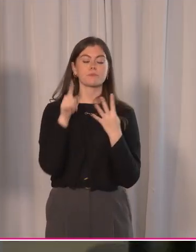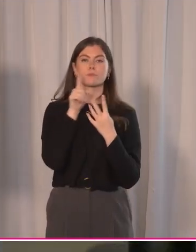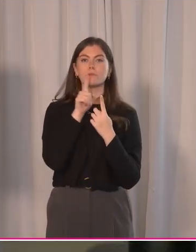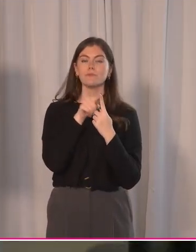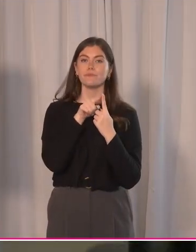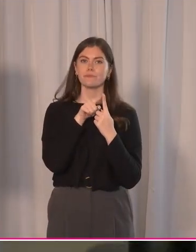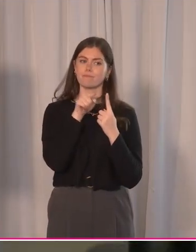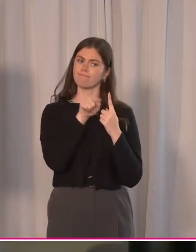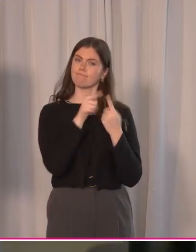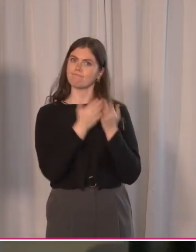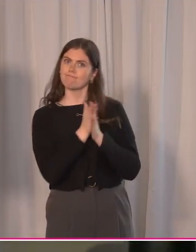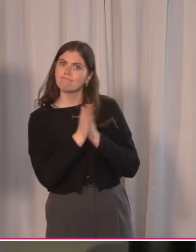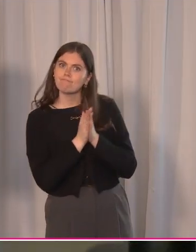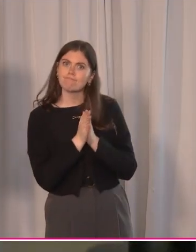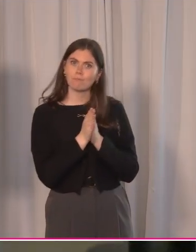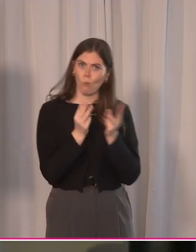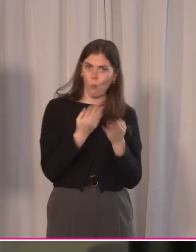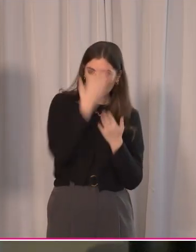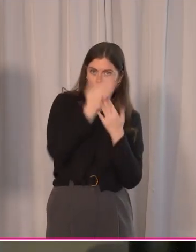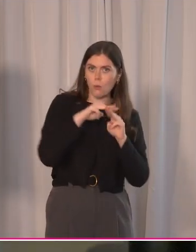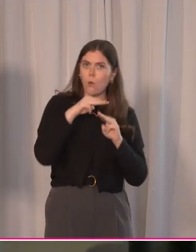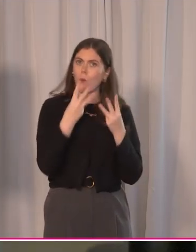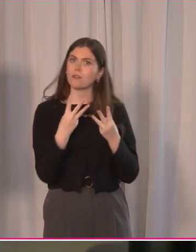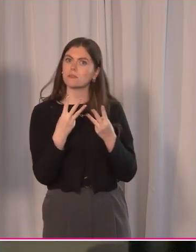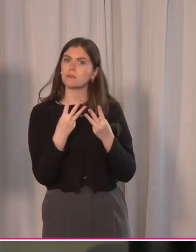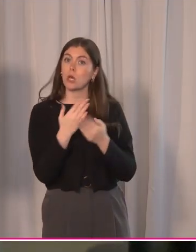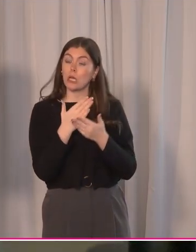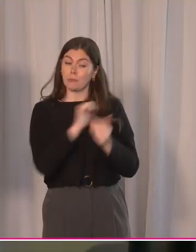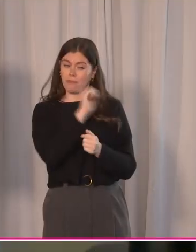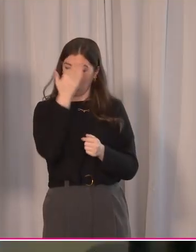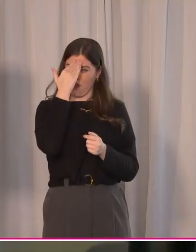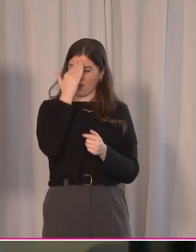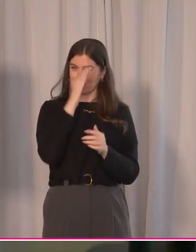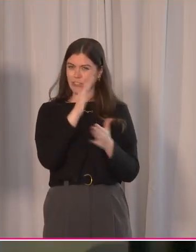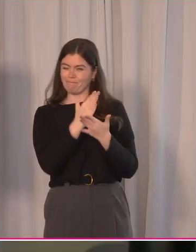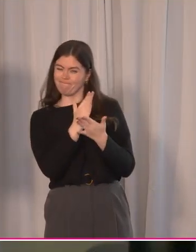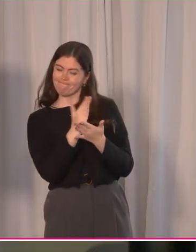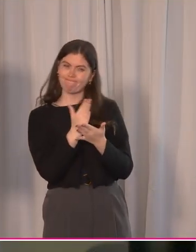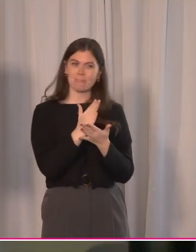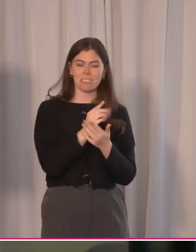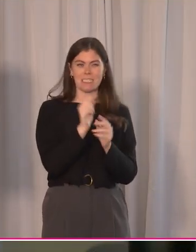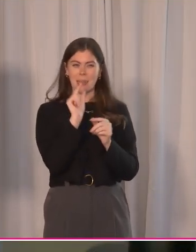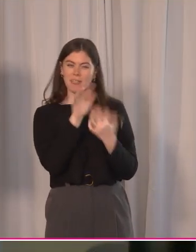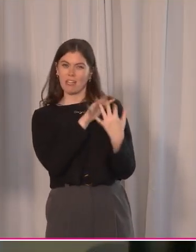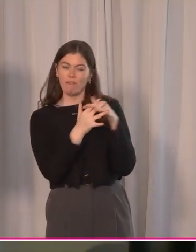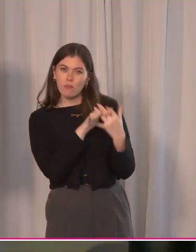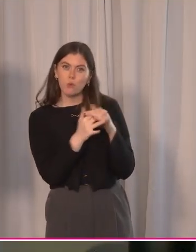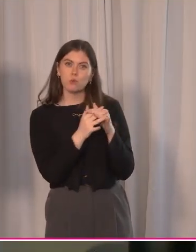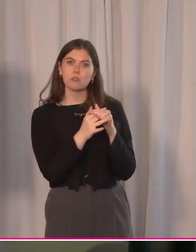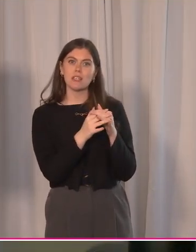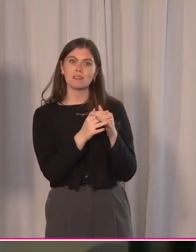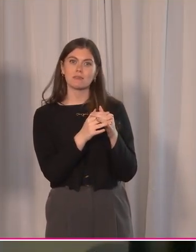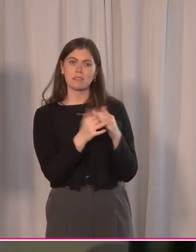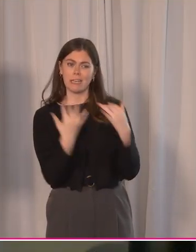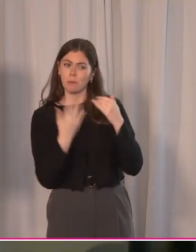They're enthusiastic to know more. Some of their knowledge is a bit confused, and the sources where they get